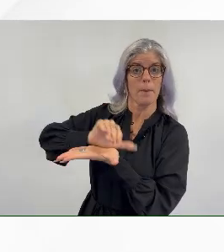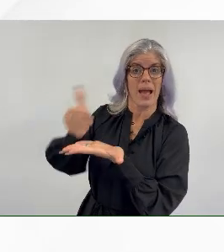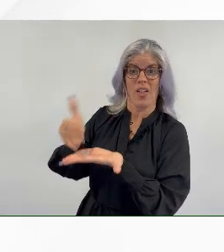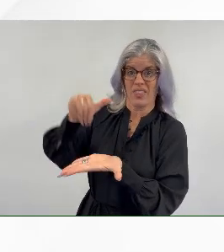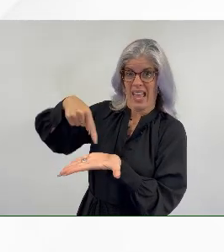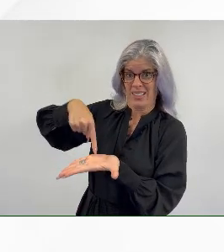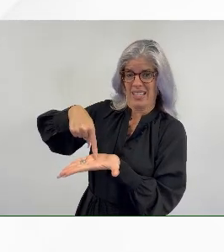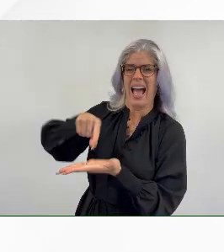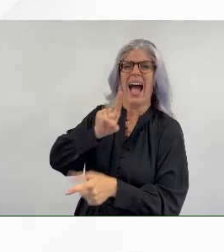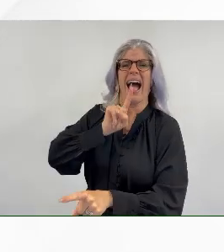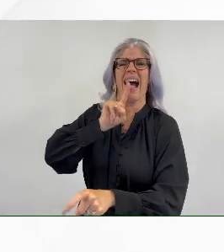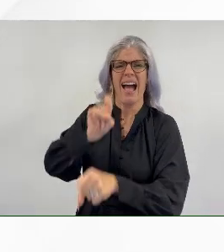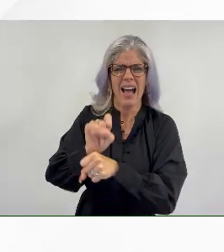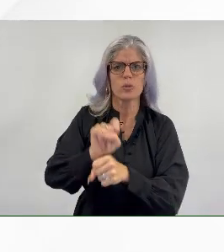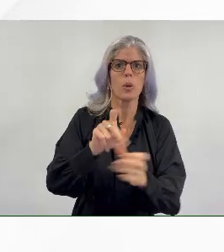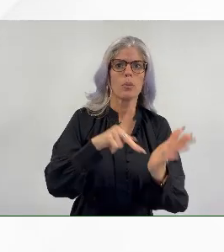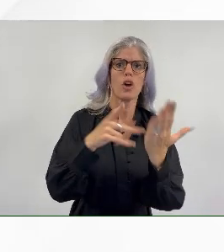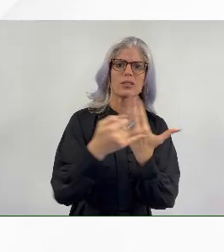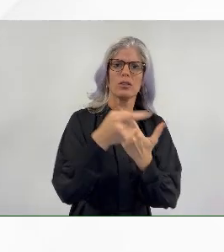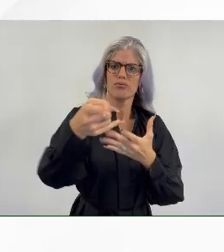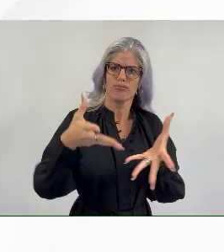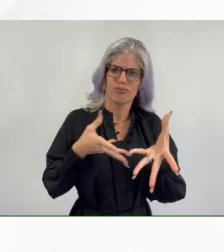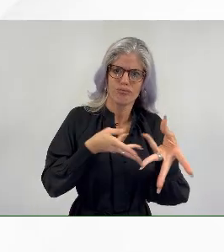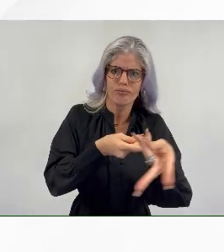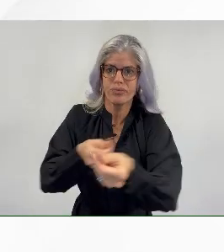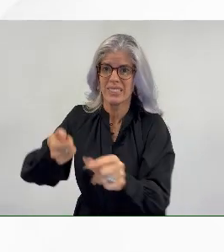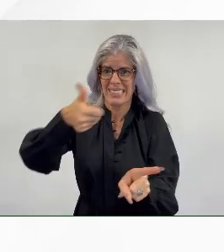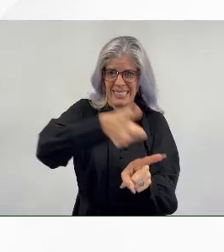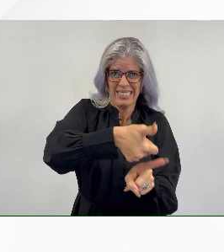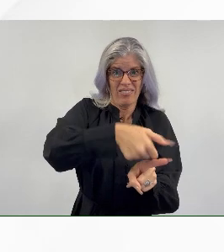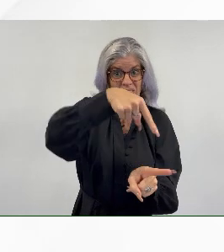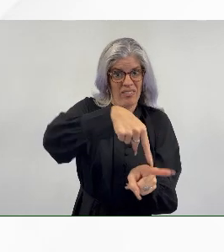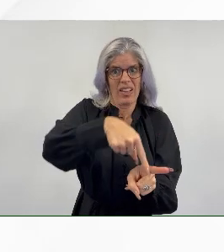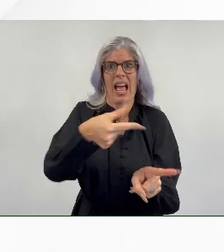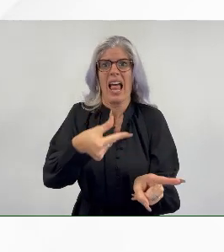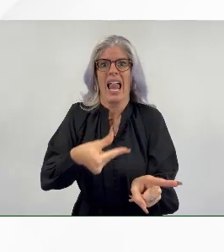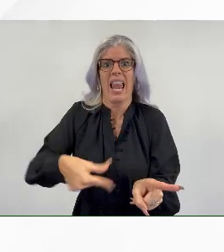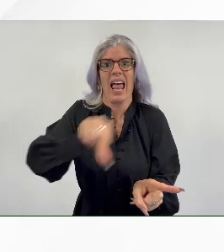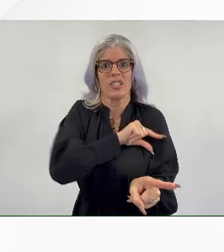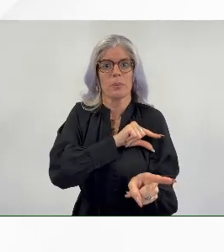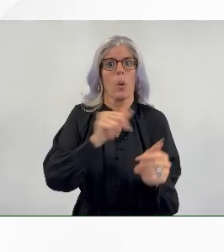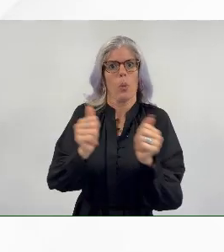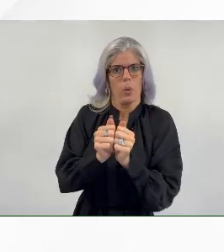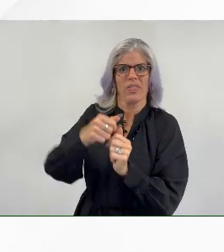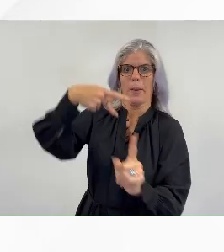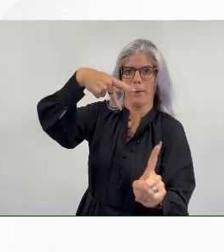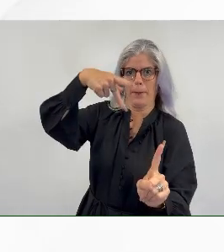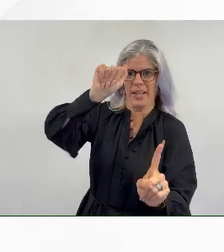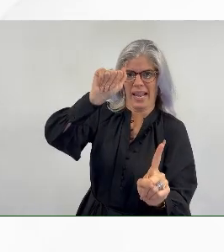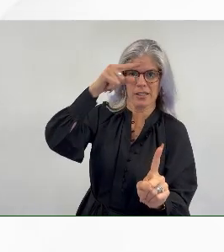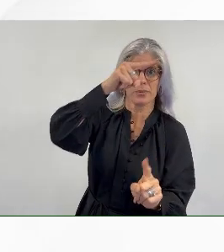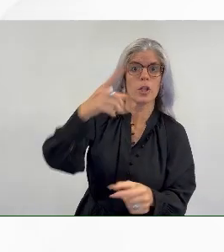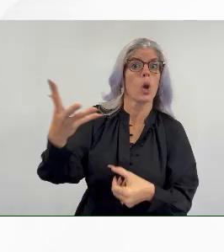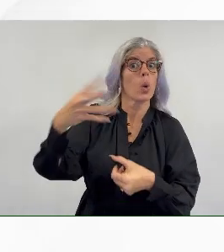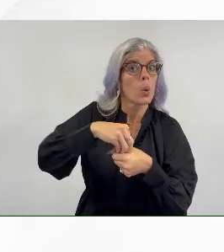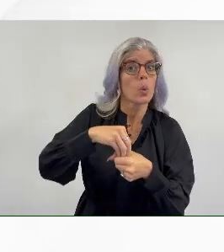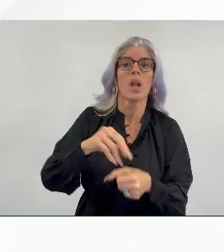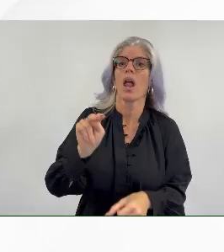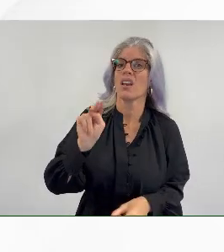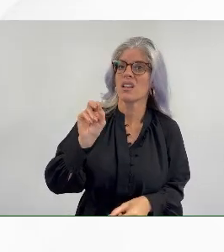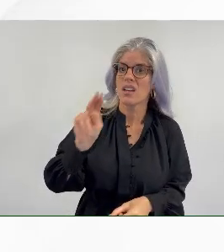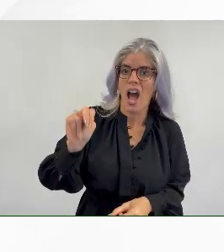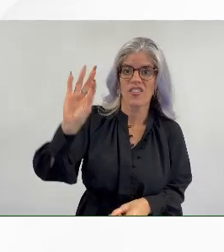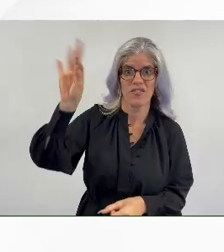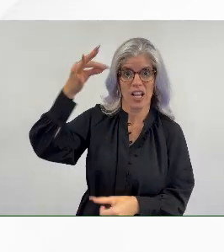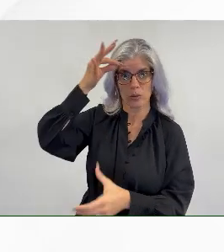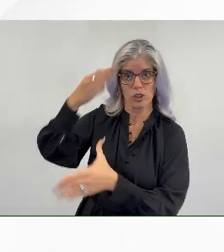Although management costs are awarded at the end of the project, please start documenting your efforts now. It is very important that you